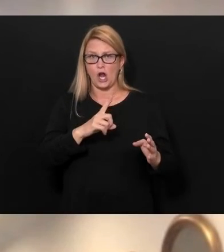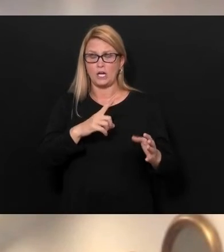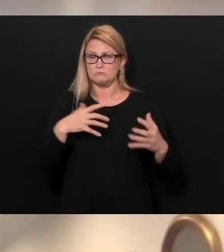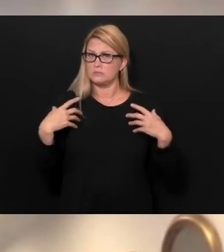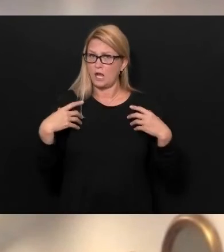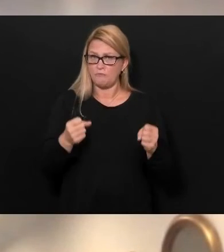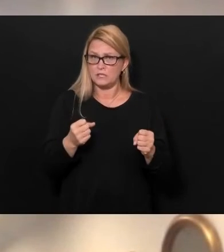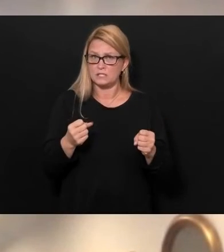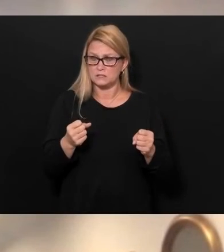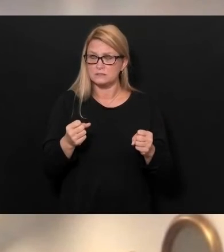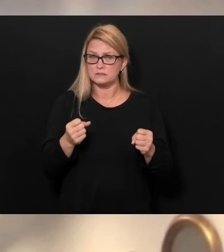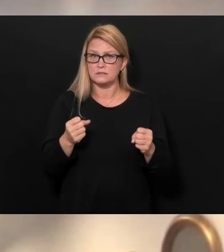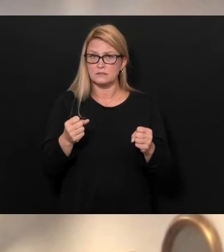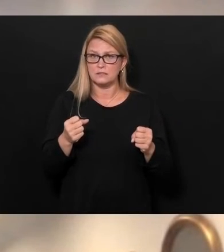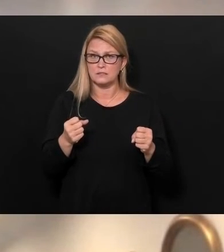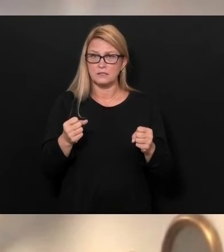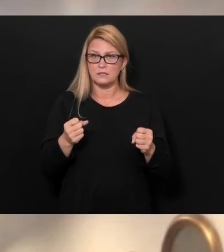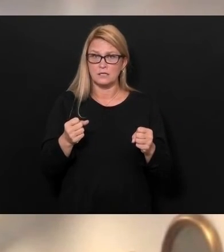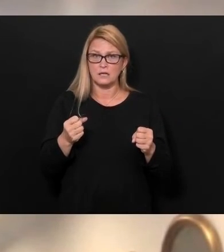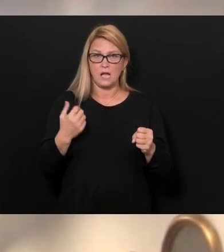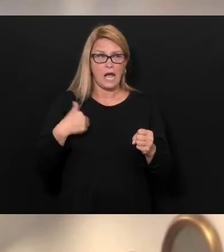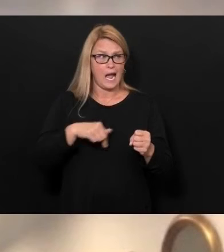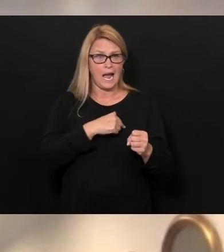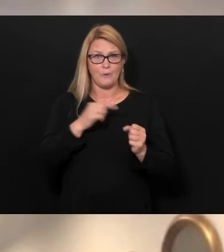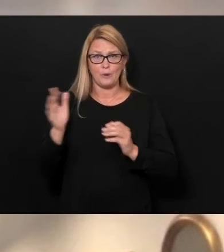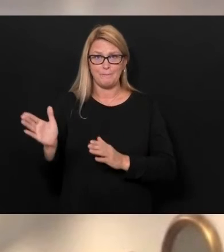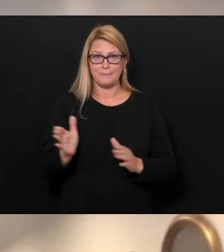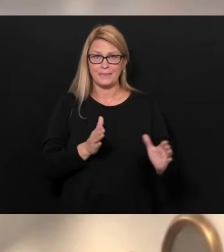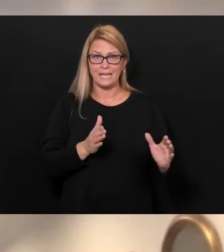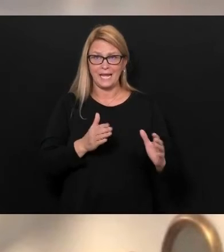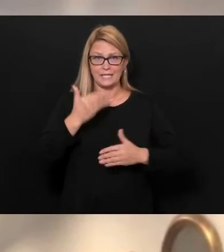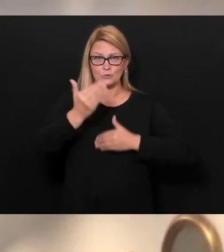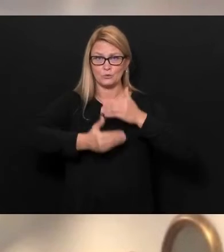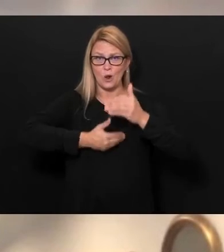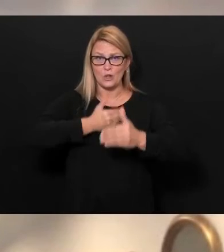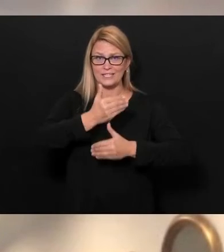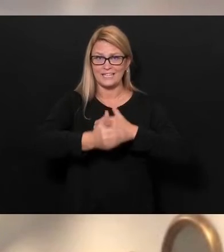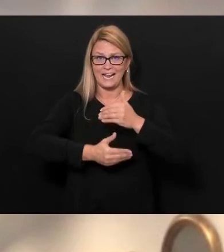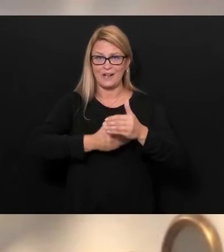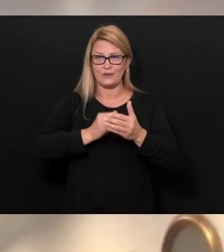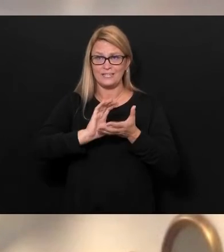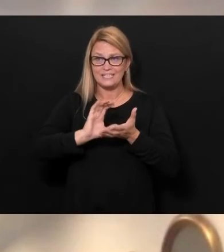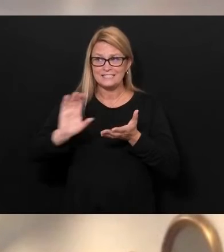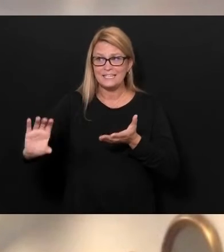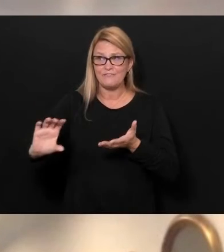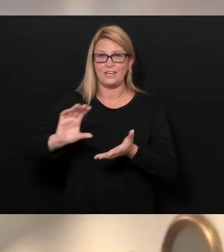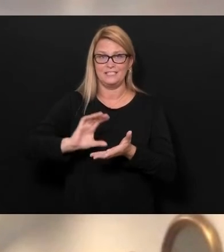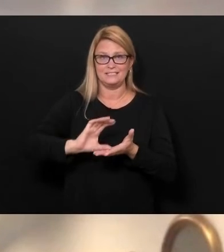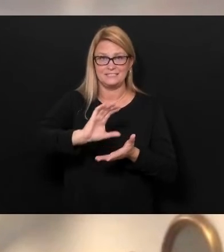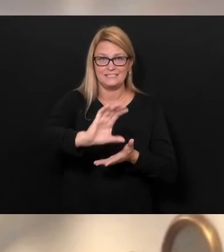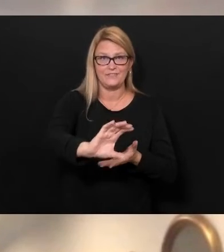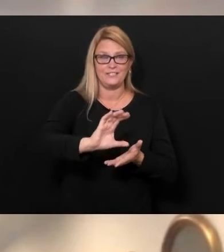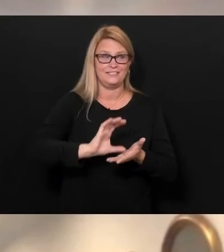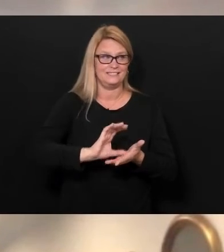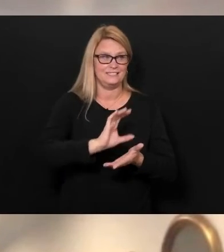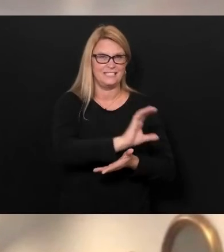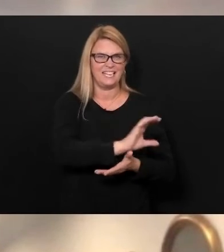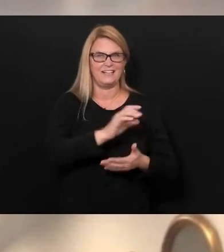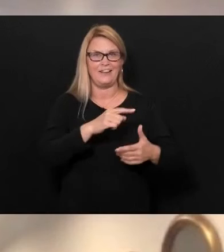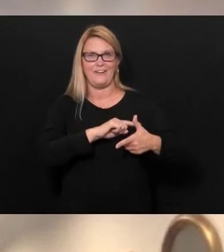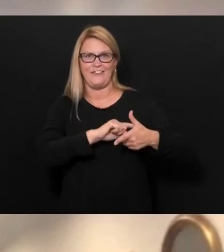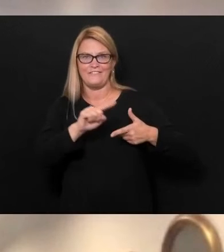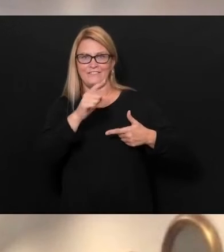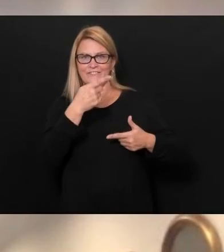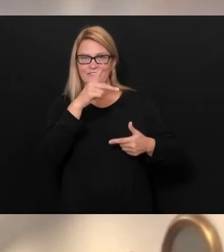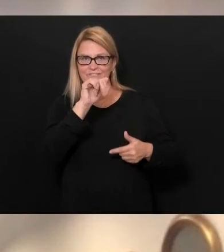that the way that we're rolling this out, both through these different sectors that we talked about in phases